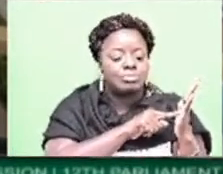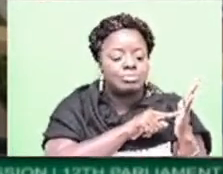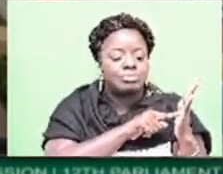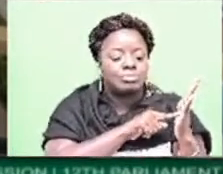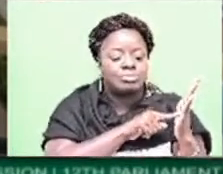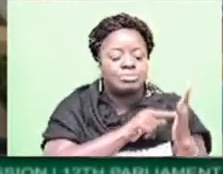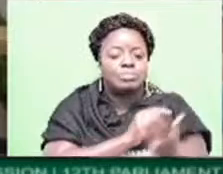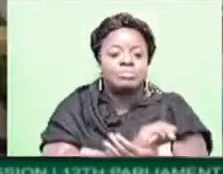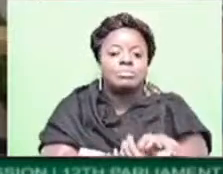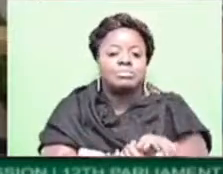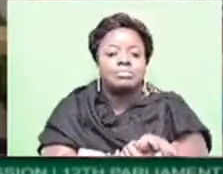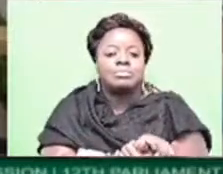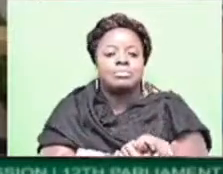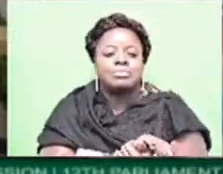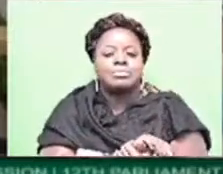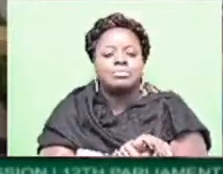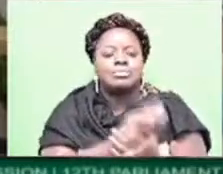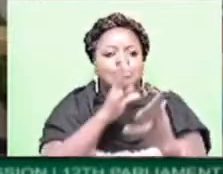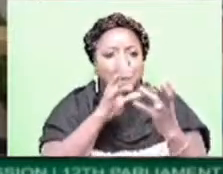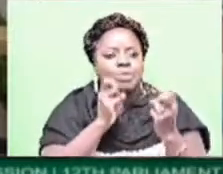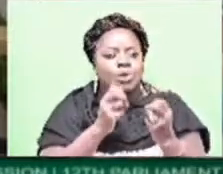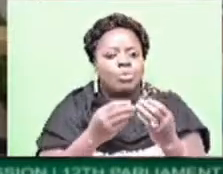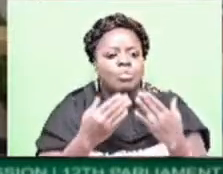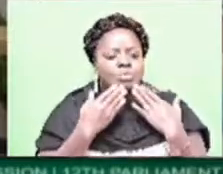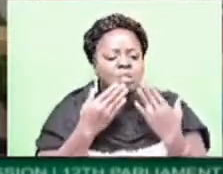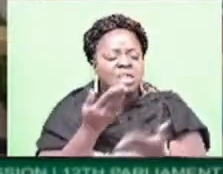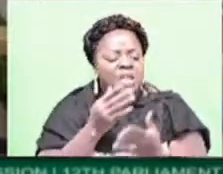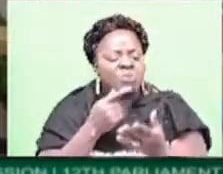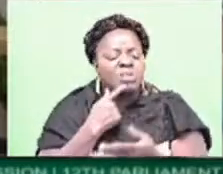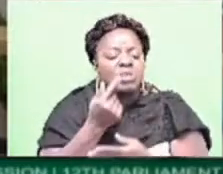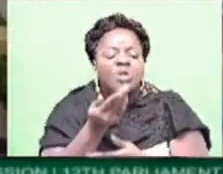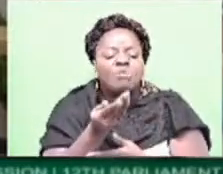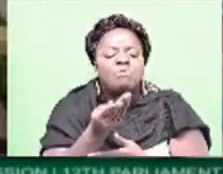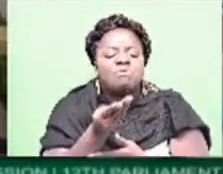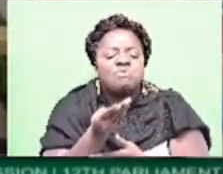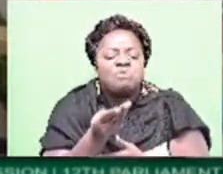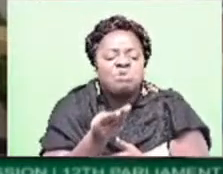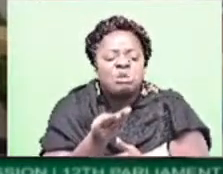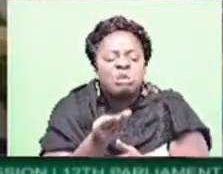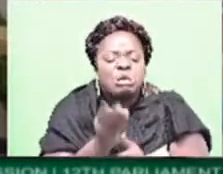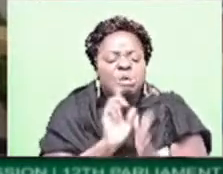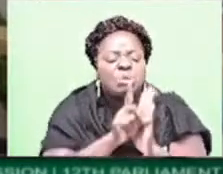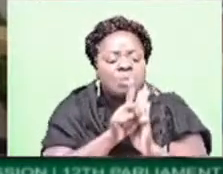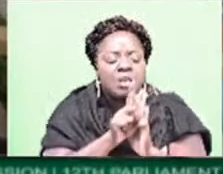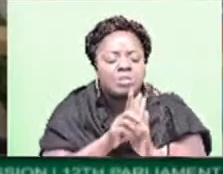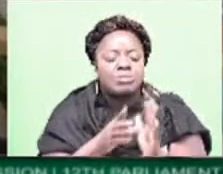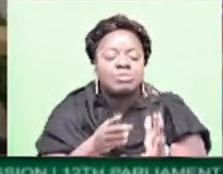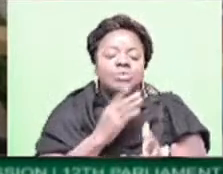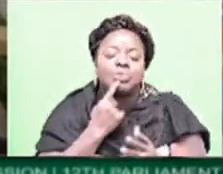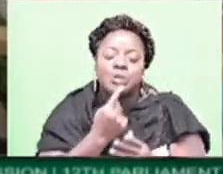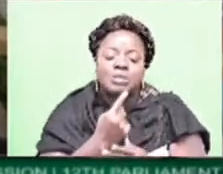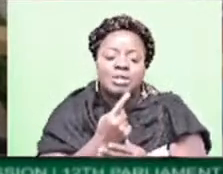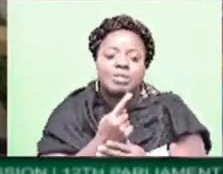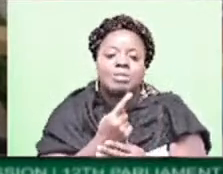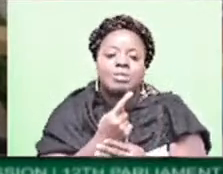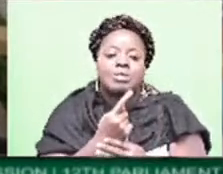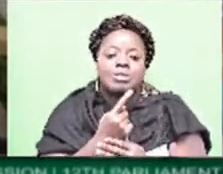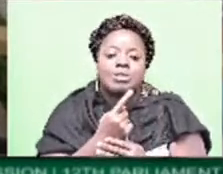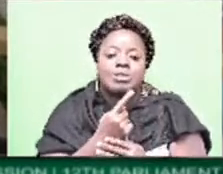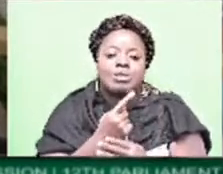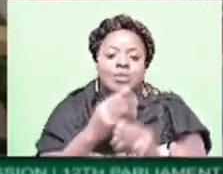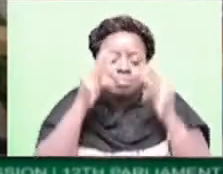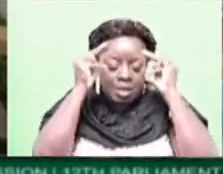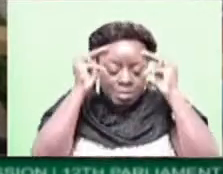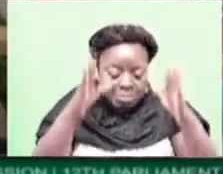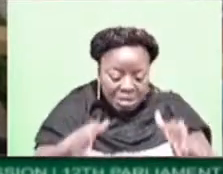and 7, I would like to spend just a few minutes responding to some of the things that were said by the Minister of Health.